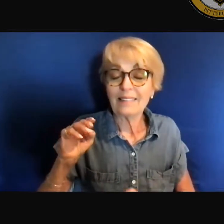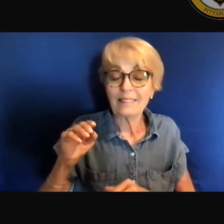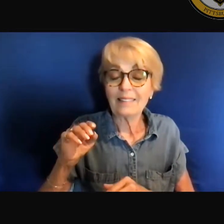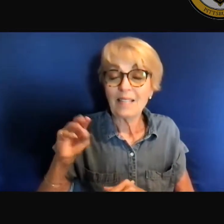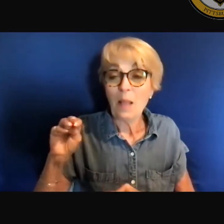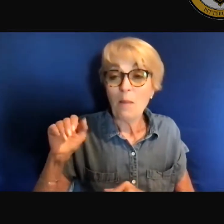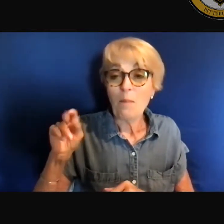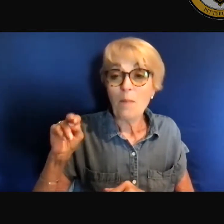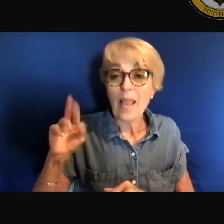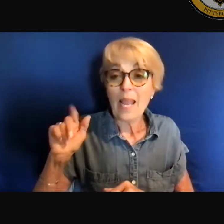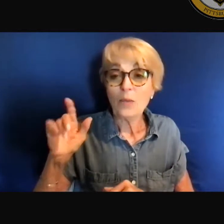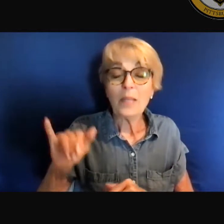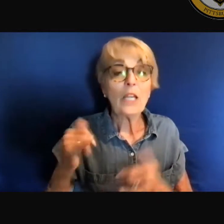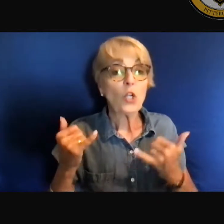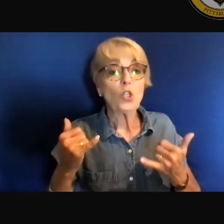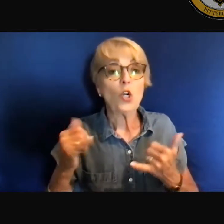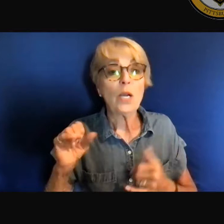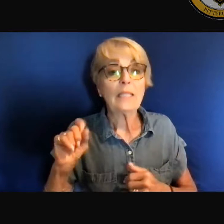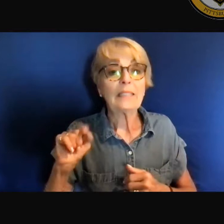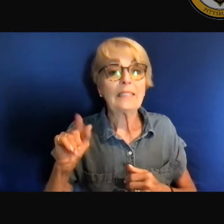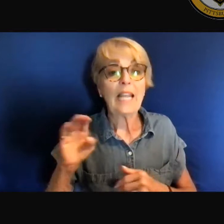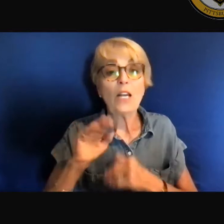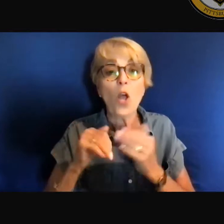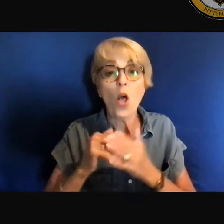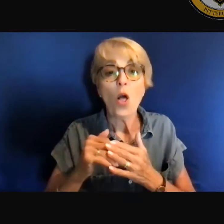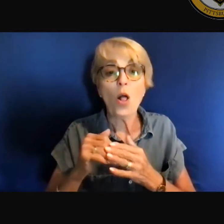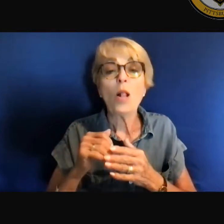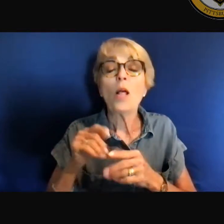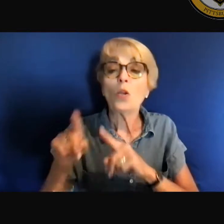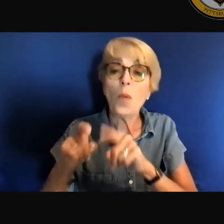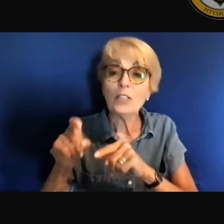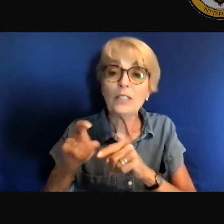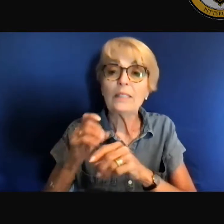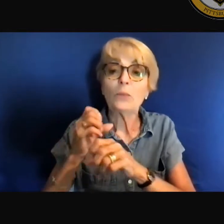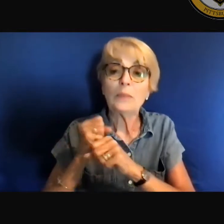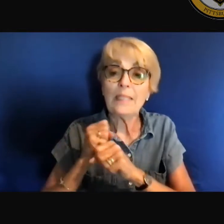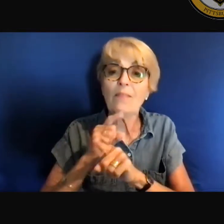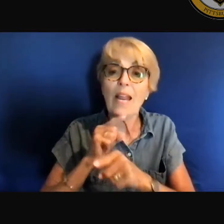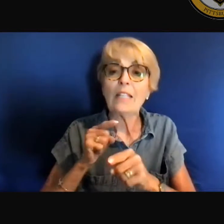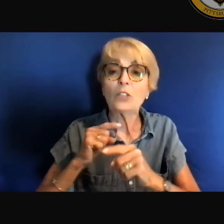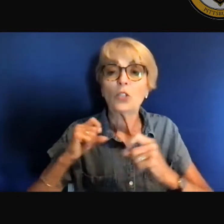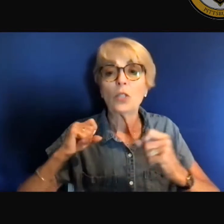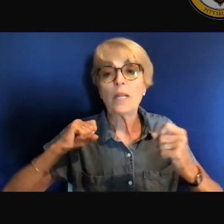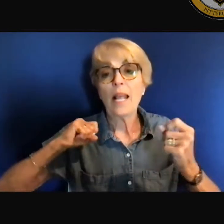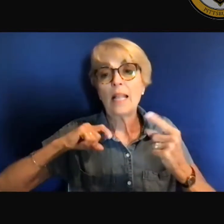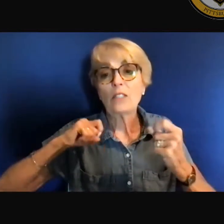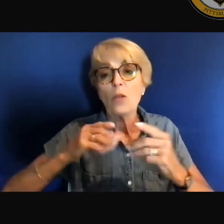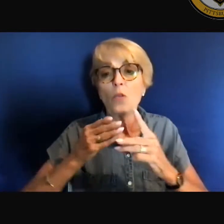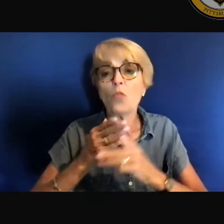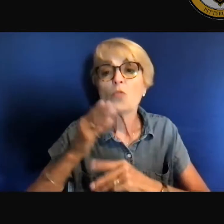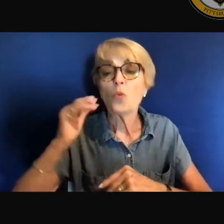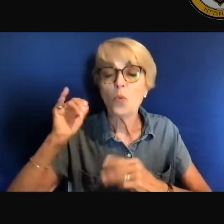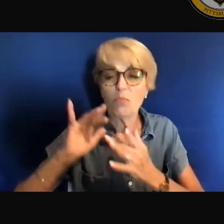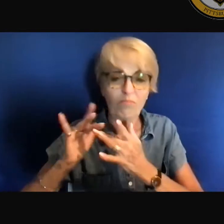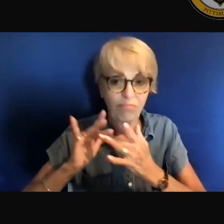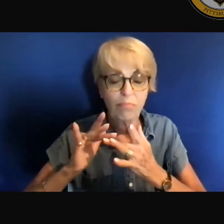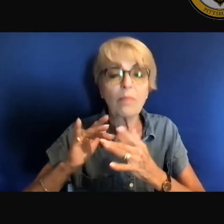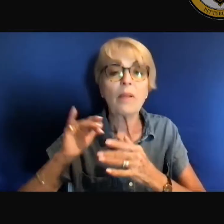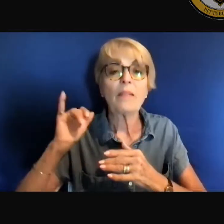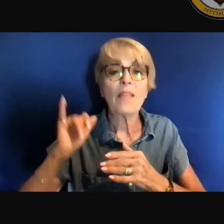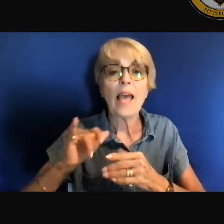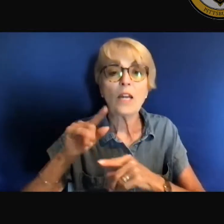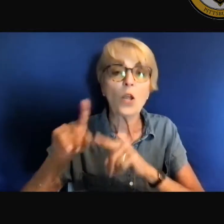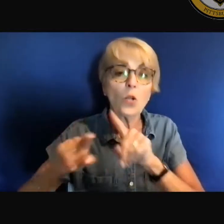state is all the questions are received and answered electronically through that question and answer tool in OpenGov. And